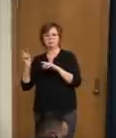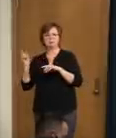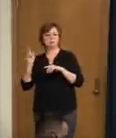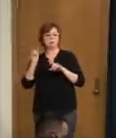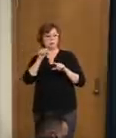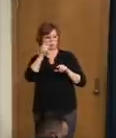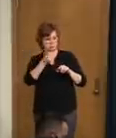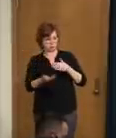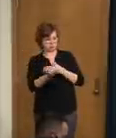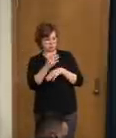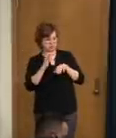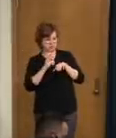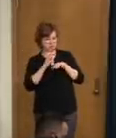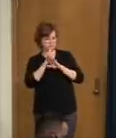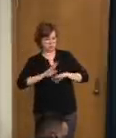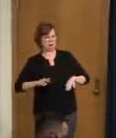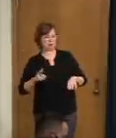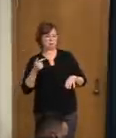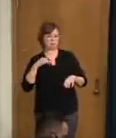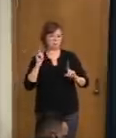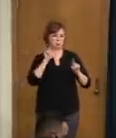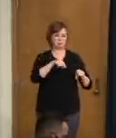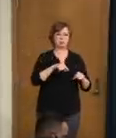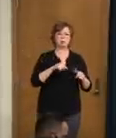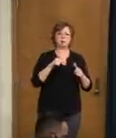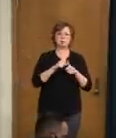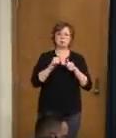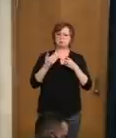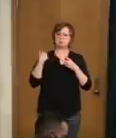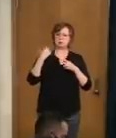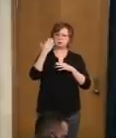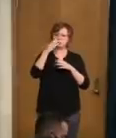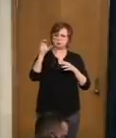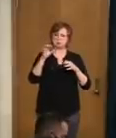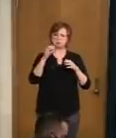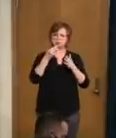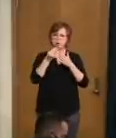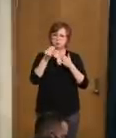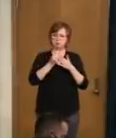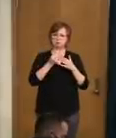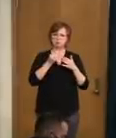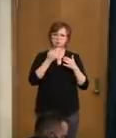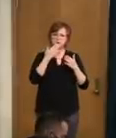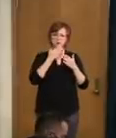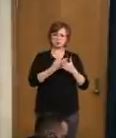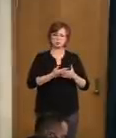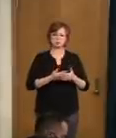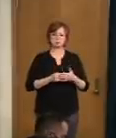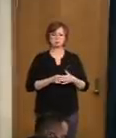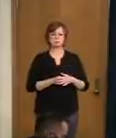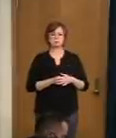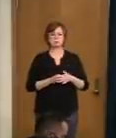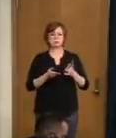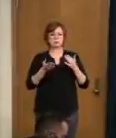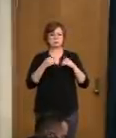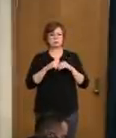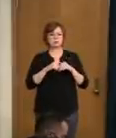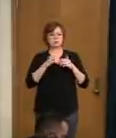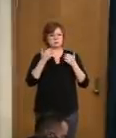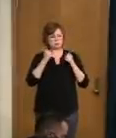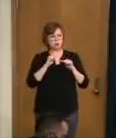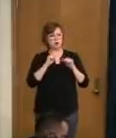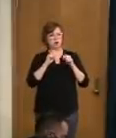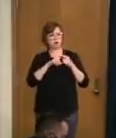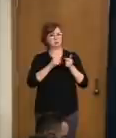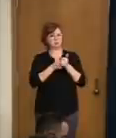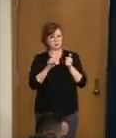principle. Go when it's less crowded. Be extra diligent about all the precautions. These are